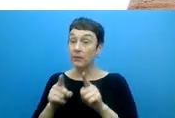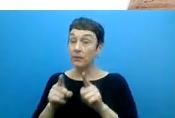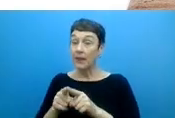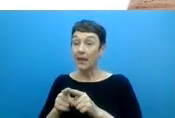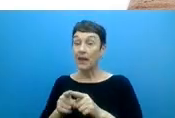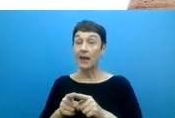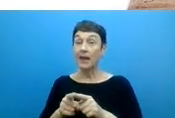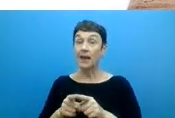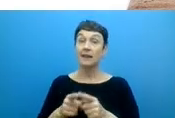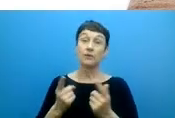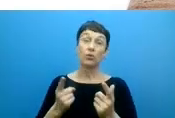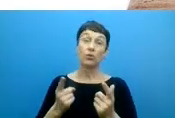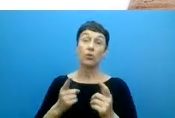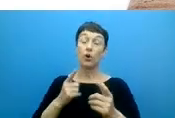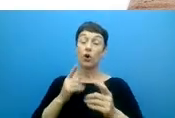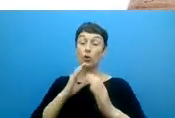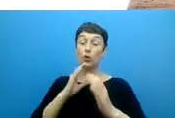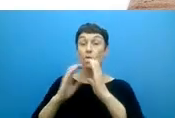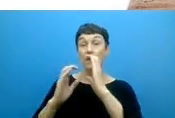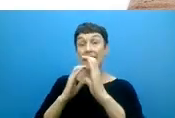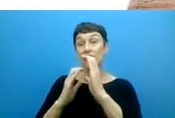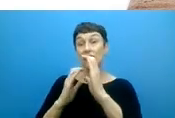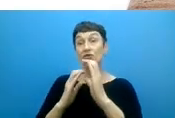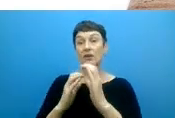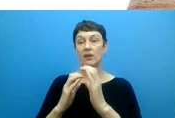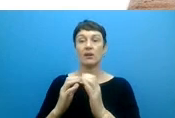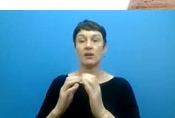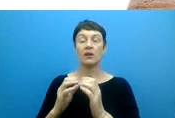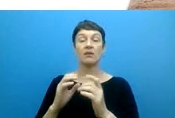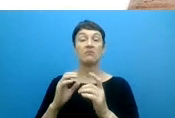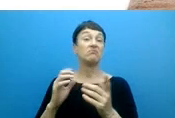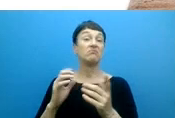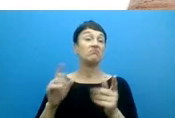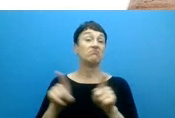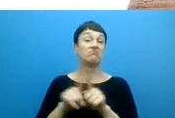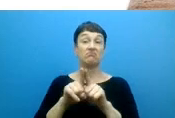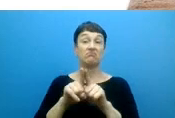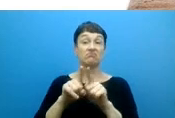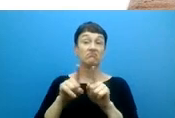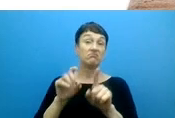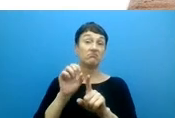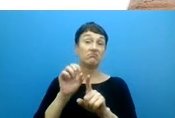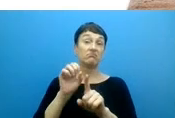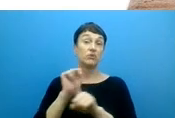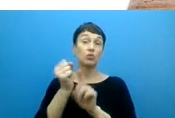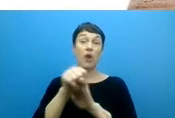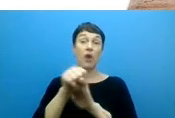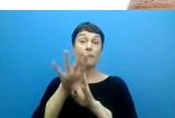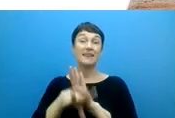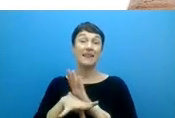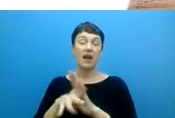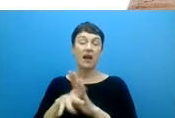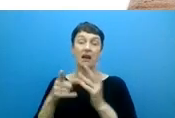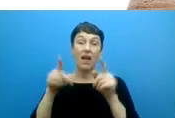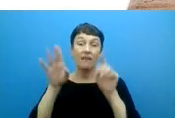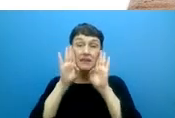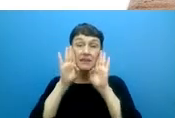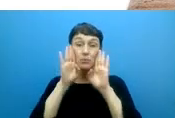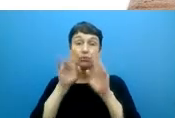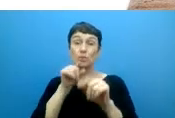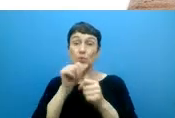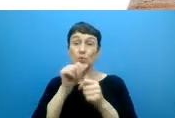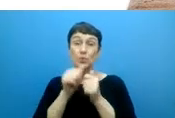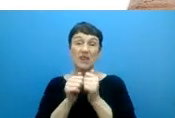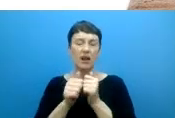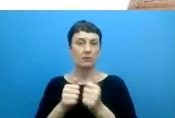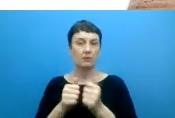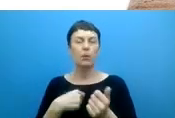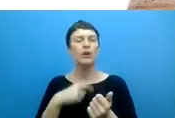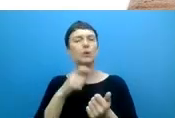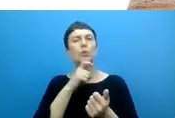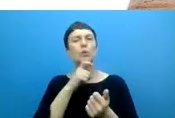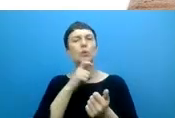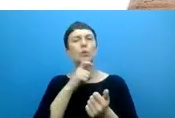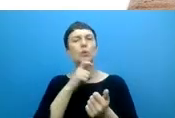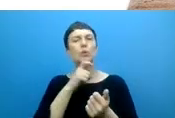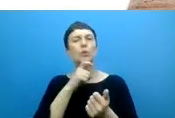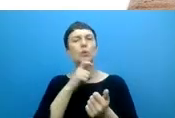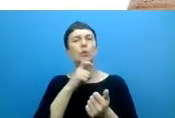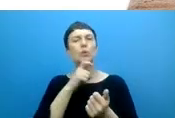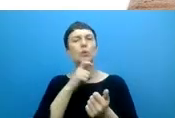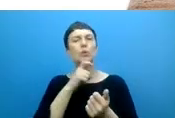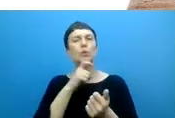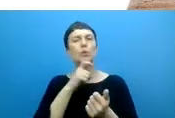in our channels of communication, like social media. All of these ways of actually not like non-verbal forms